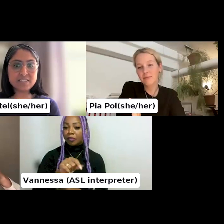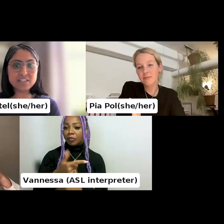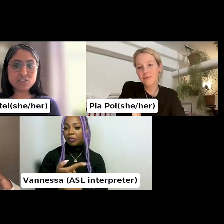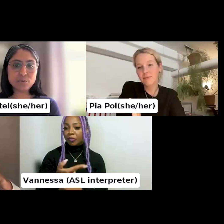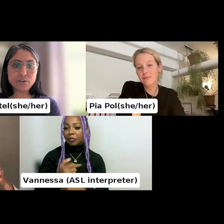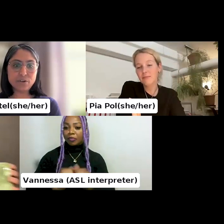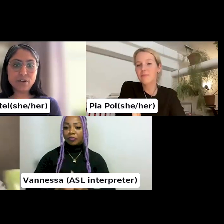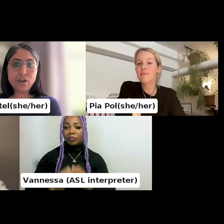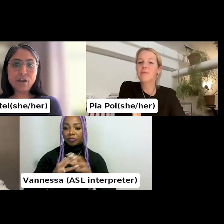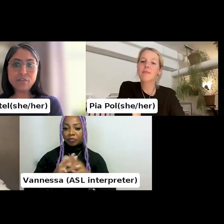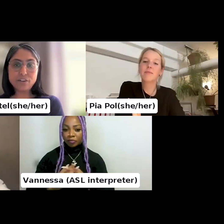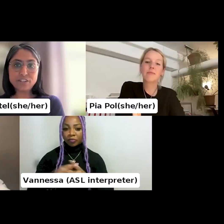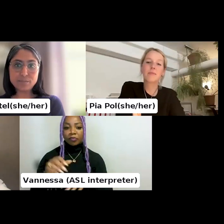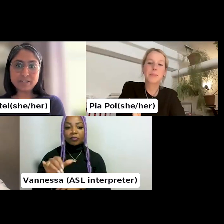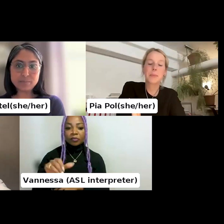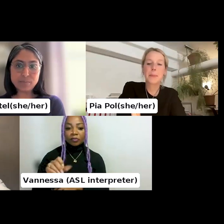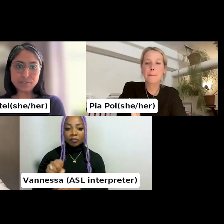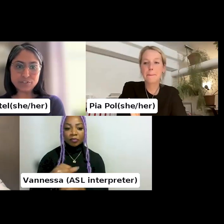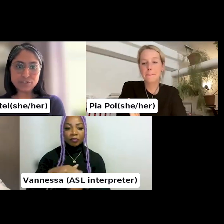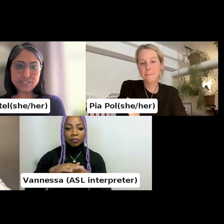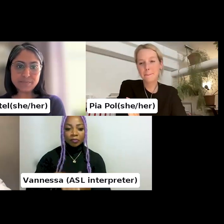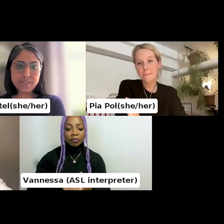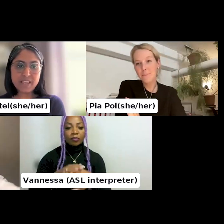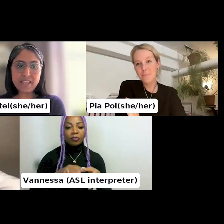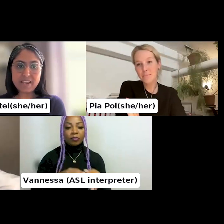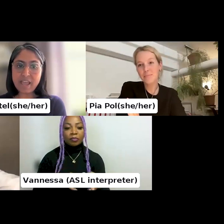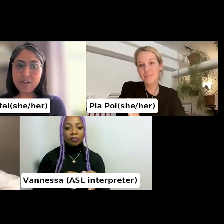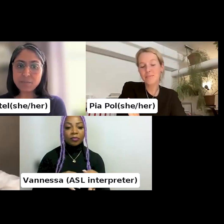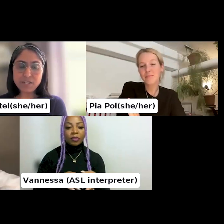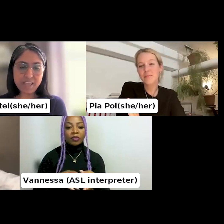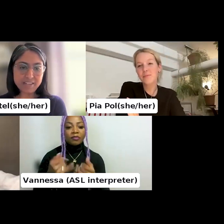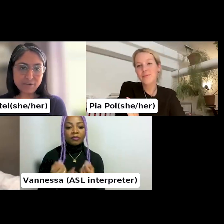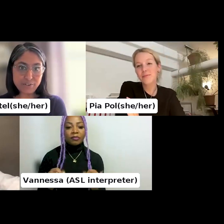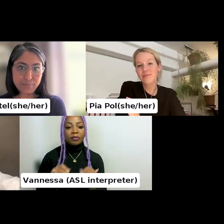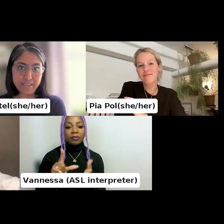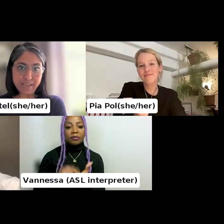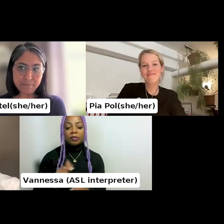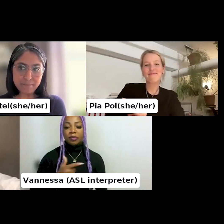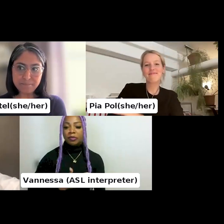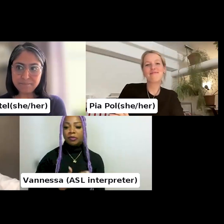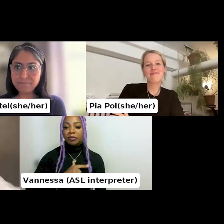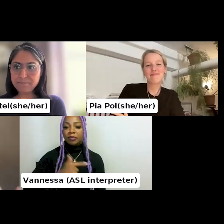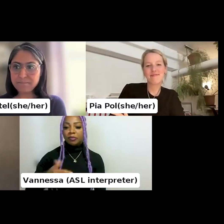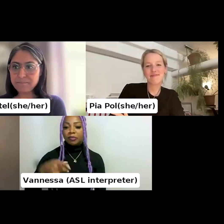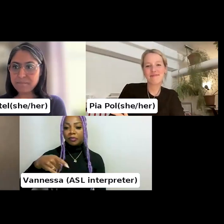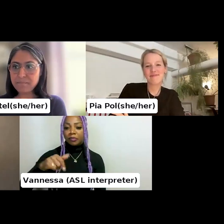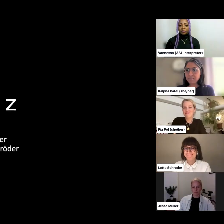agency and distributor for independent publishers. And now I'm going to hand it over to Pia.